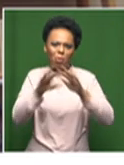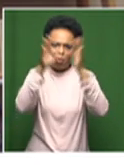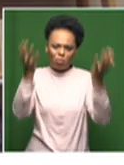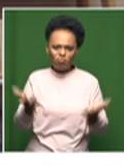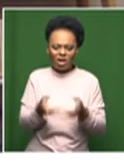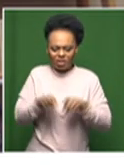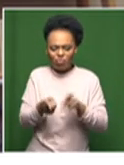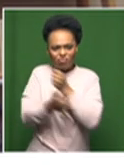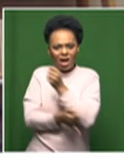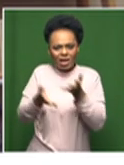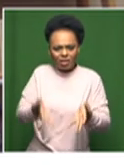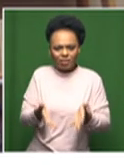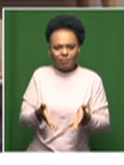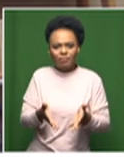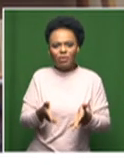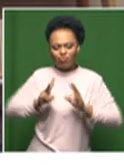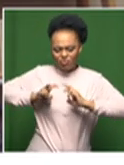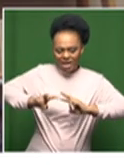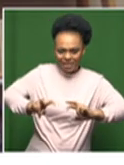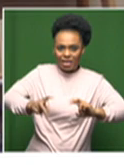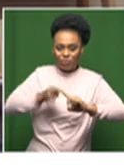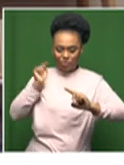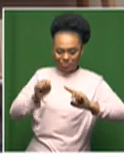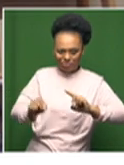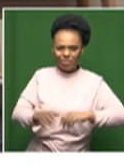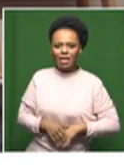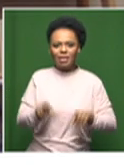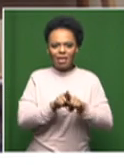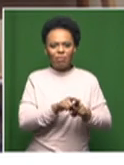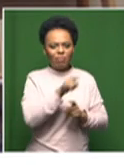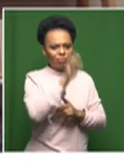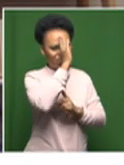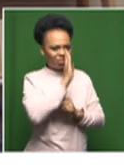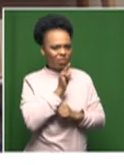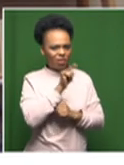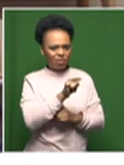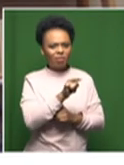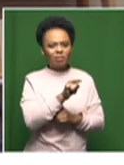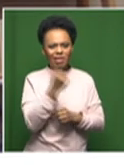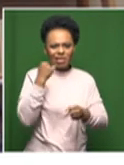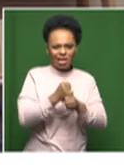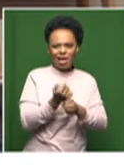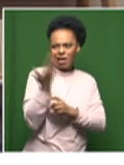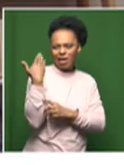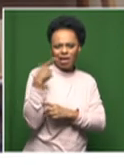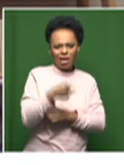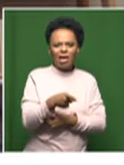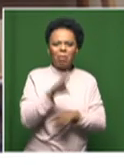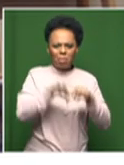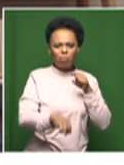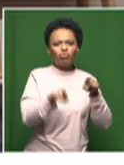indexes, and we've surpassed Brazil in that regard many years ago, and we have not tackled